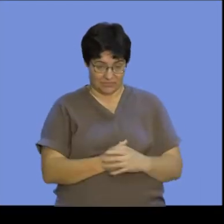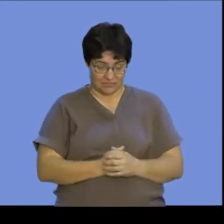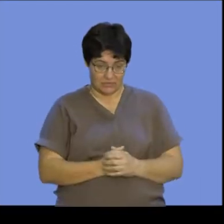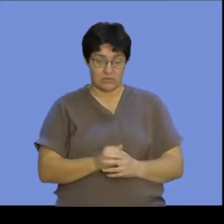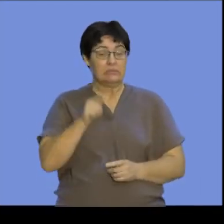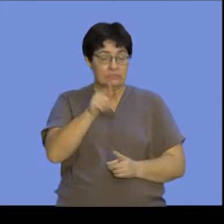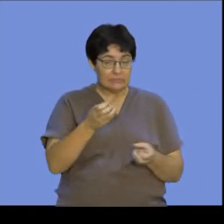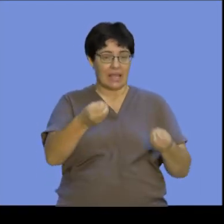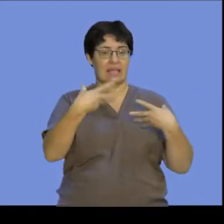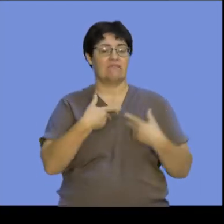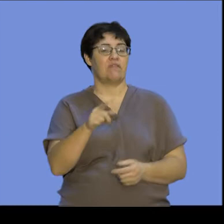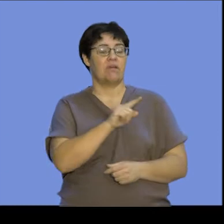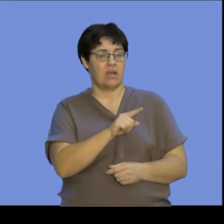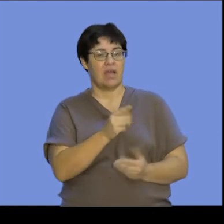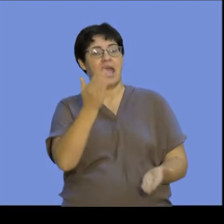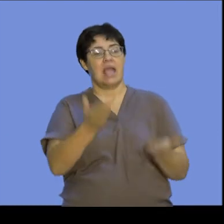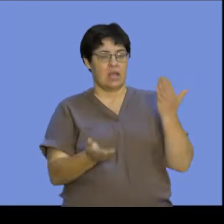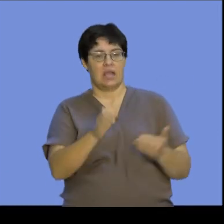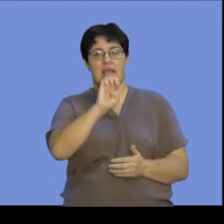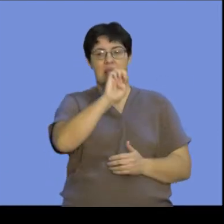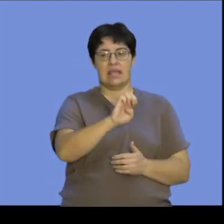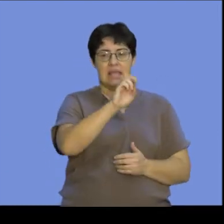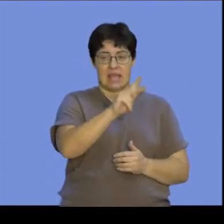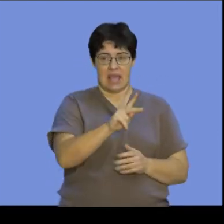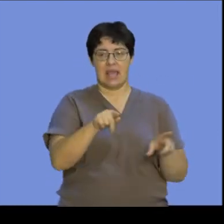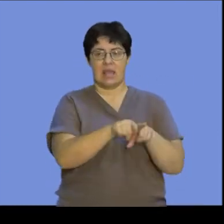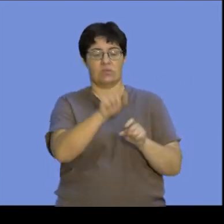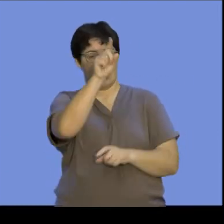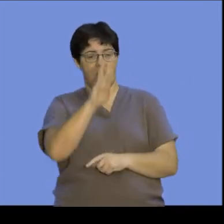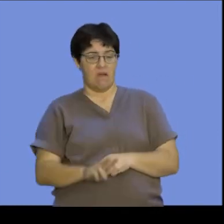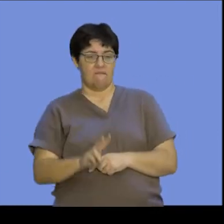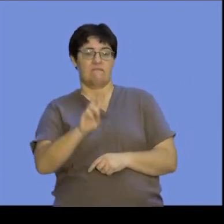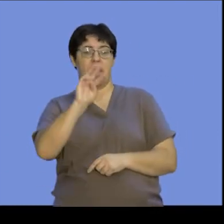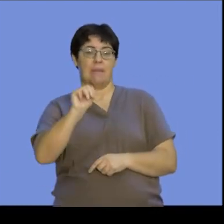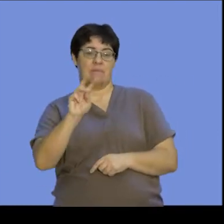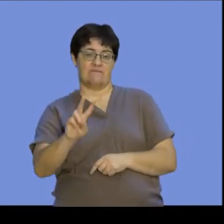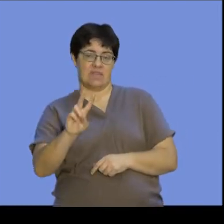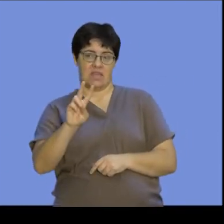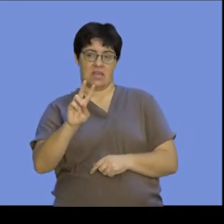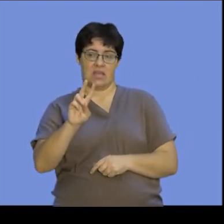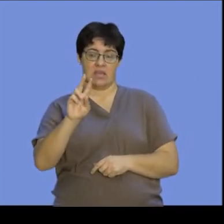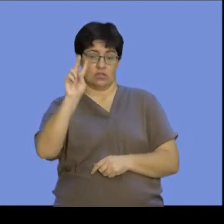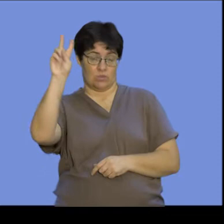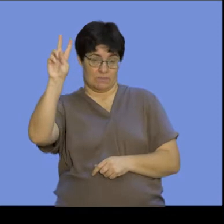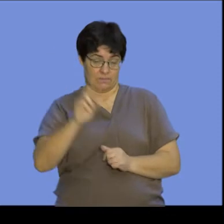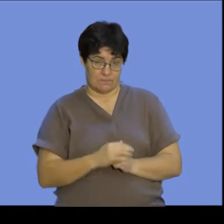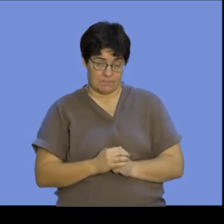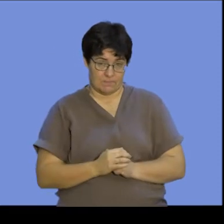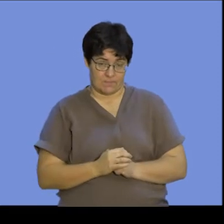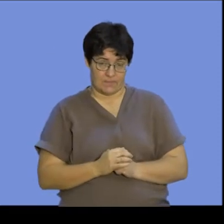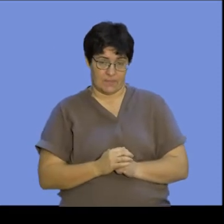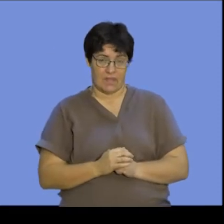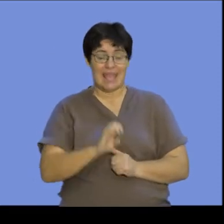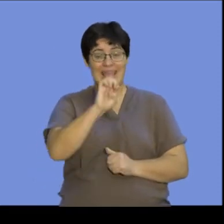gives us the equation EK equals a half mv squared. So let's just remind ourselves what all of these mean. EK